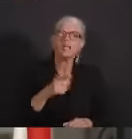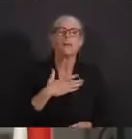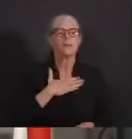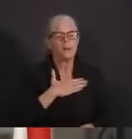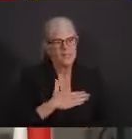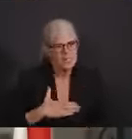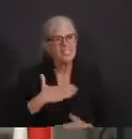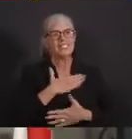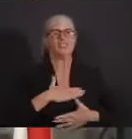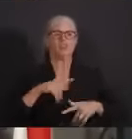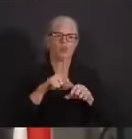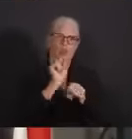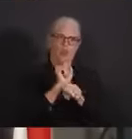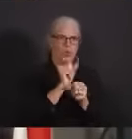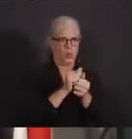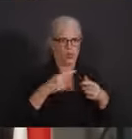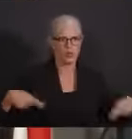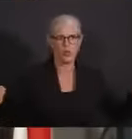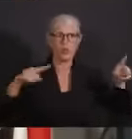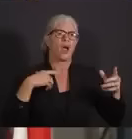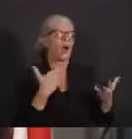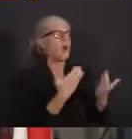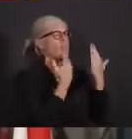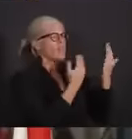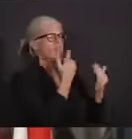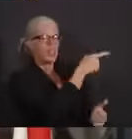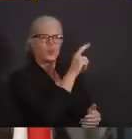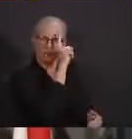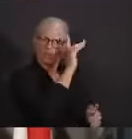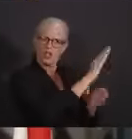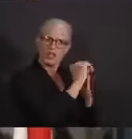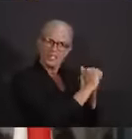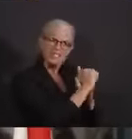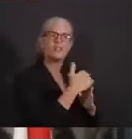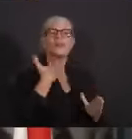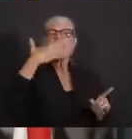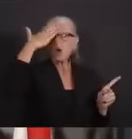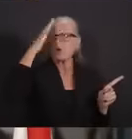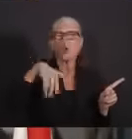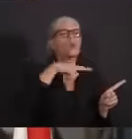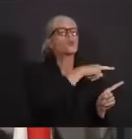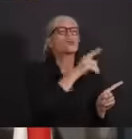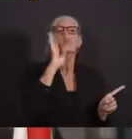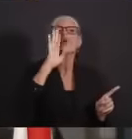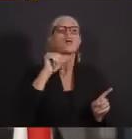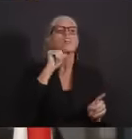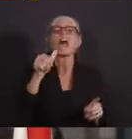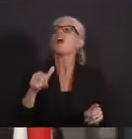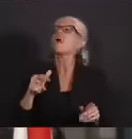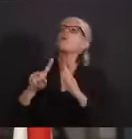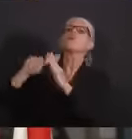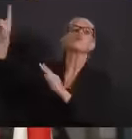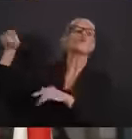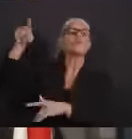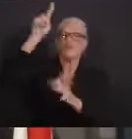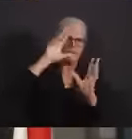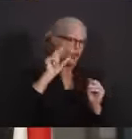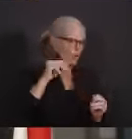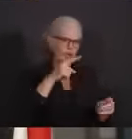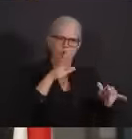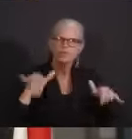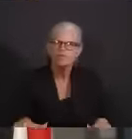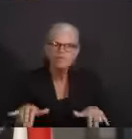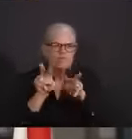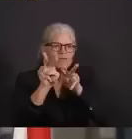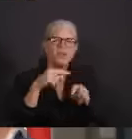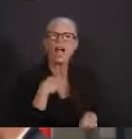this point, but I also want to say thank you for your leadership, and I know that you're not going to go anywhere anytime soon, and I appreciate your leadership.